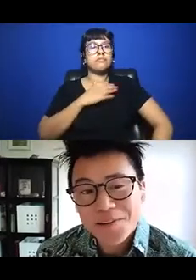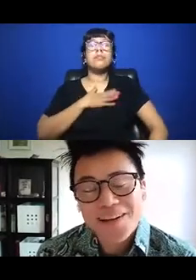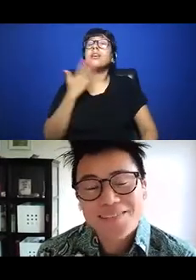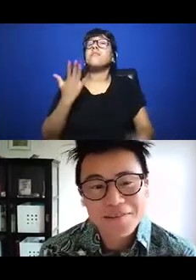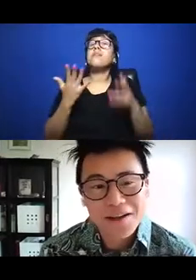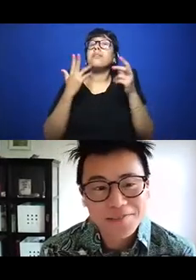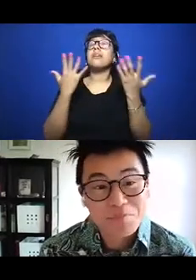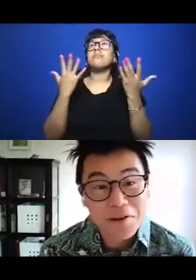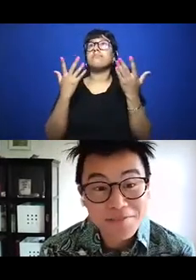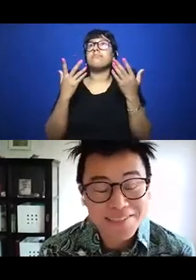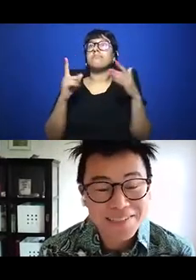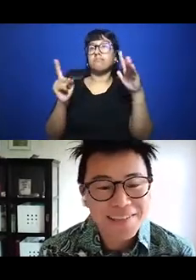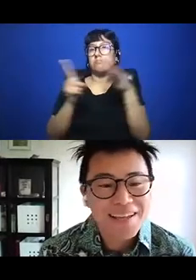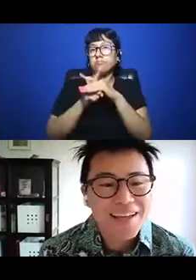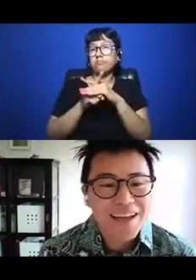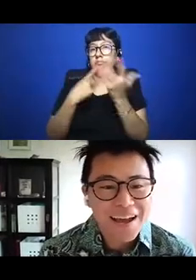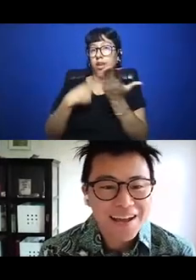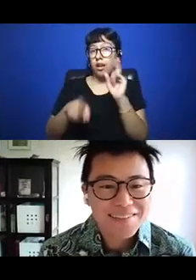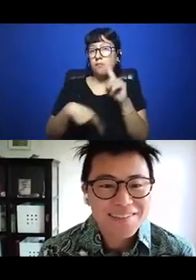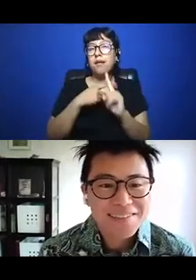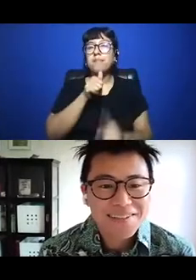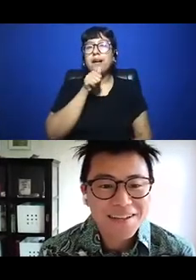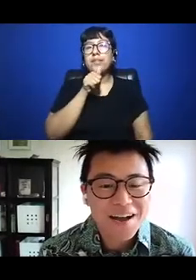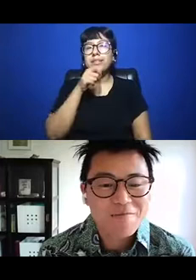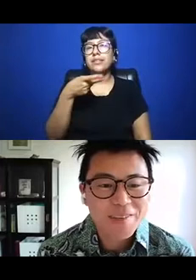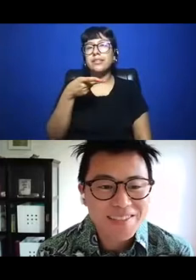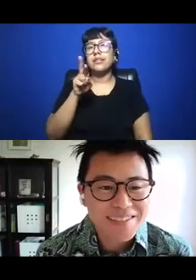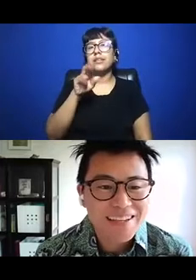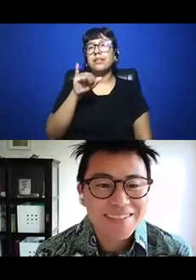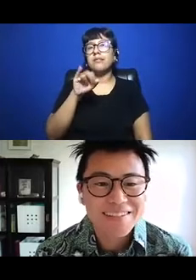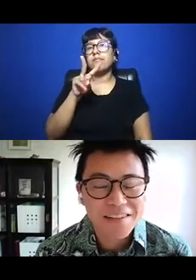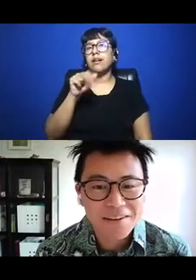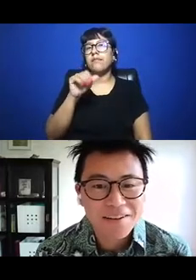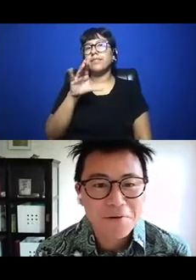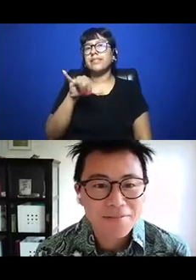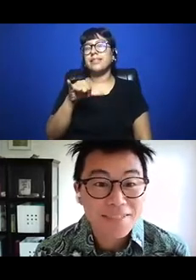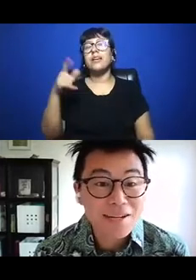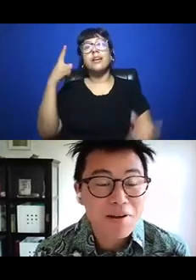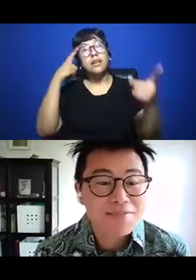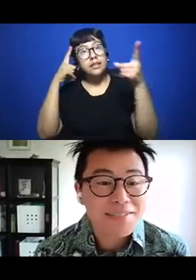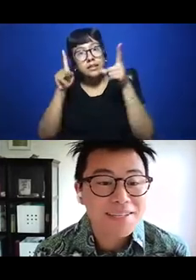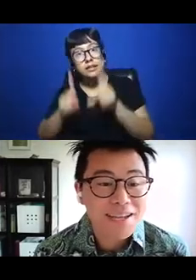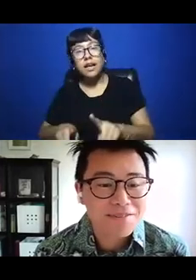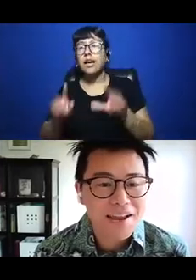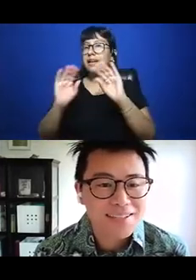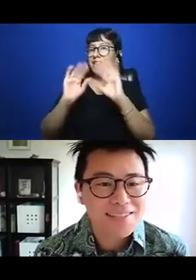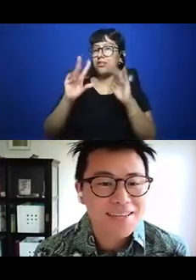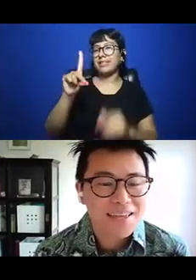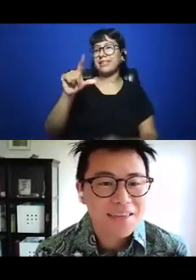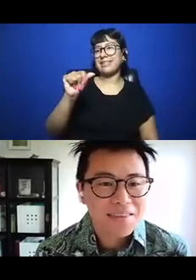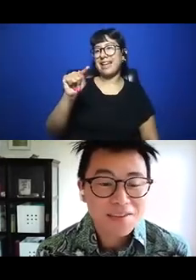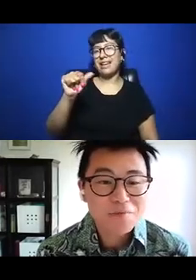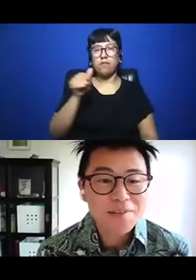you're organizing around is privacy and consent and clarity around data privacy and data